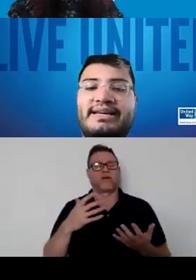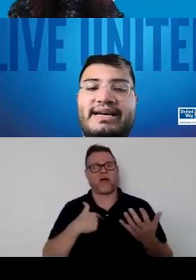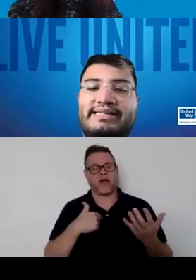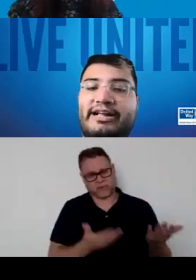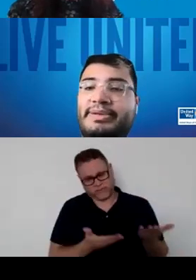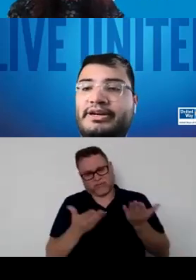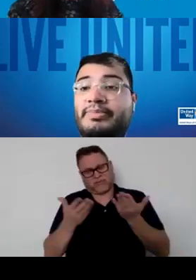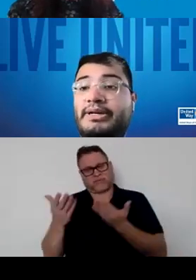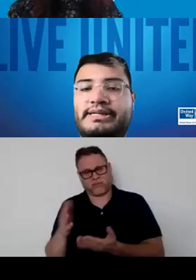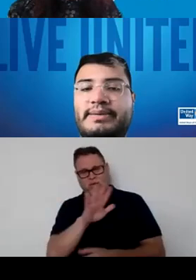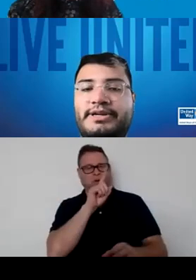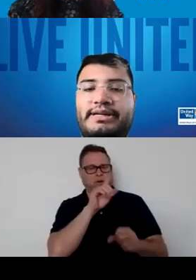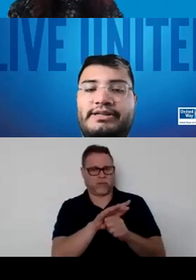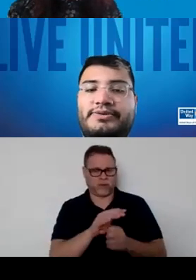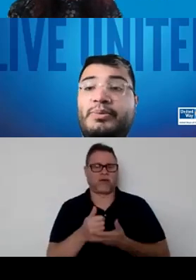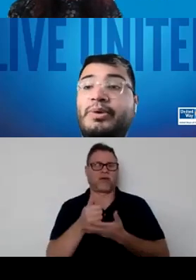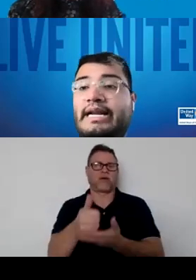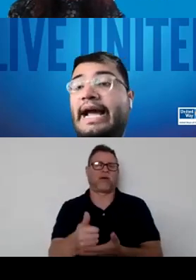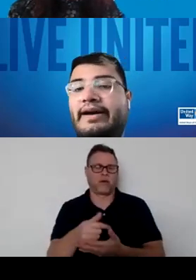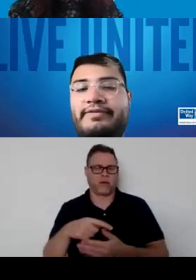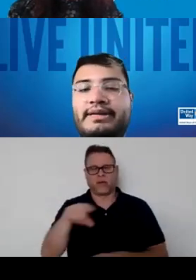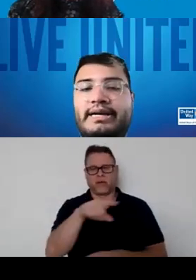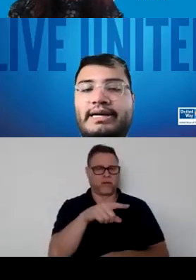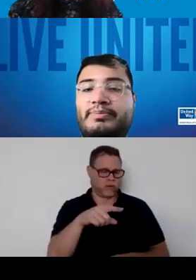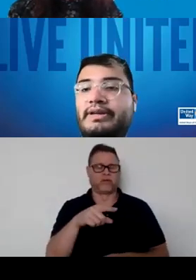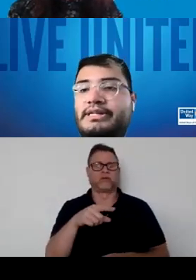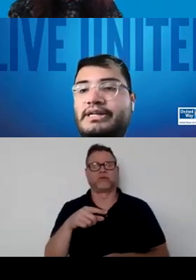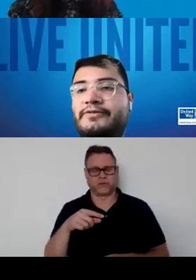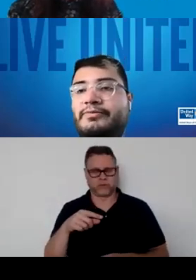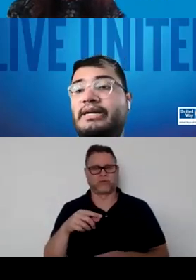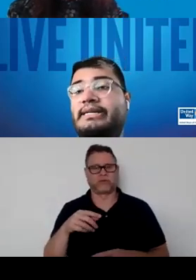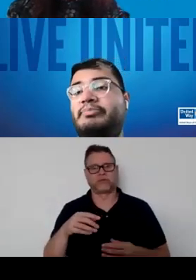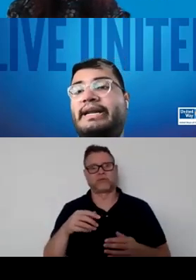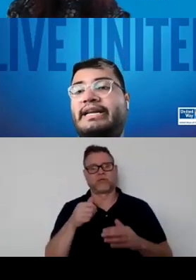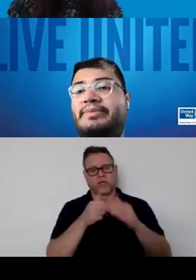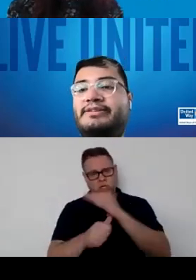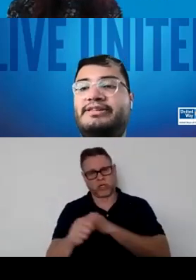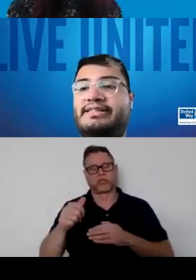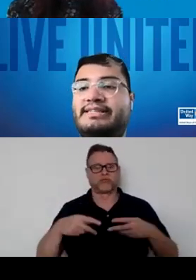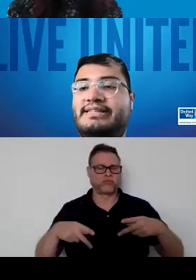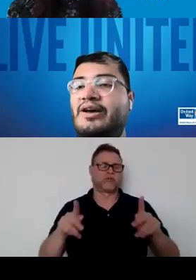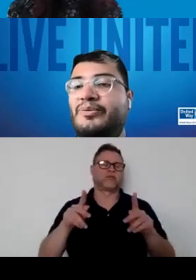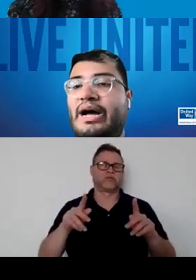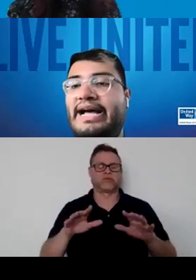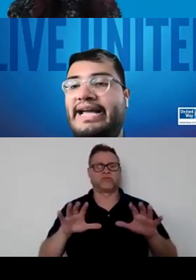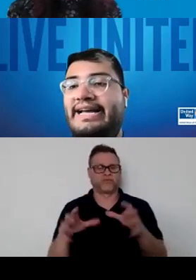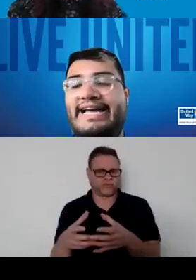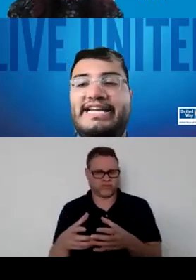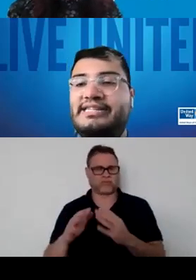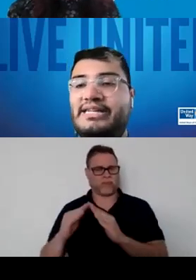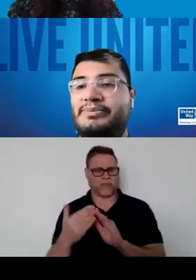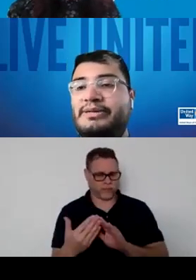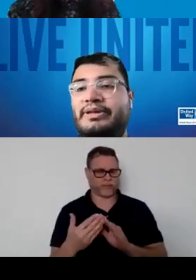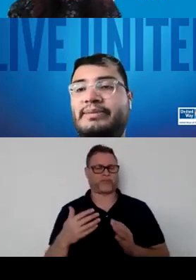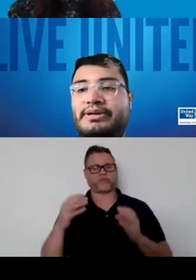commitment to helping underprivileged communities through the work that I have the privilege of participating in me. So this is why